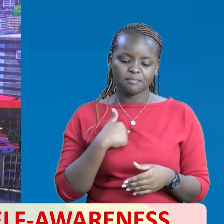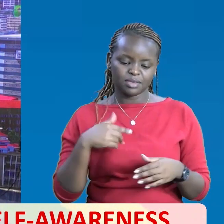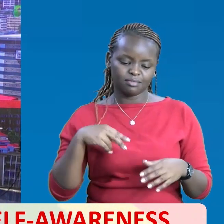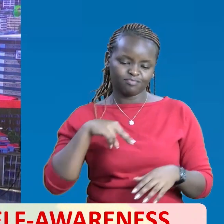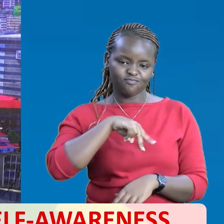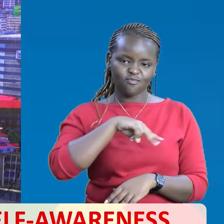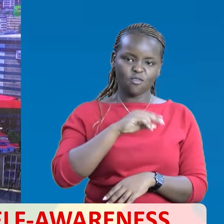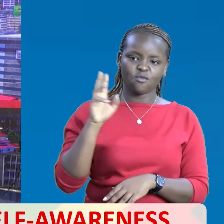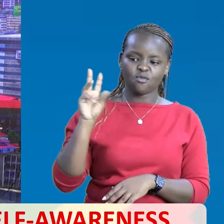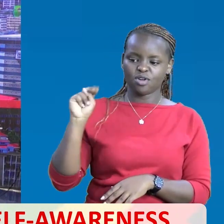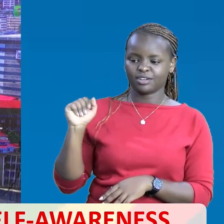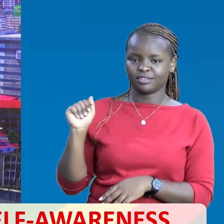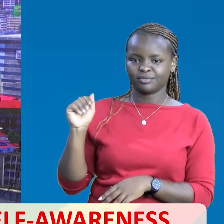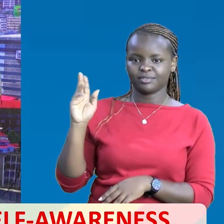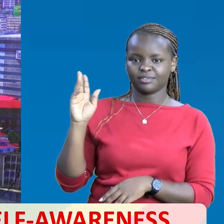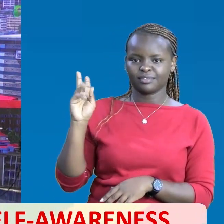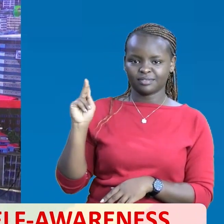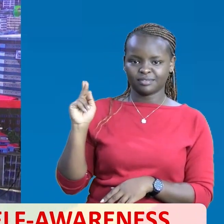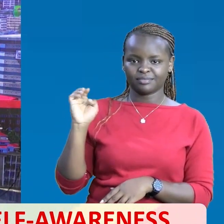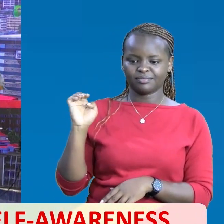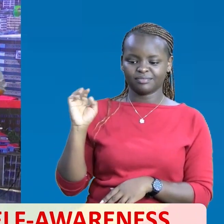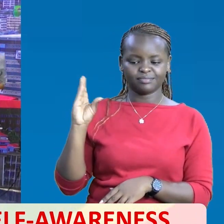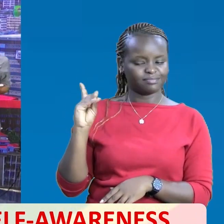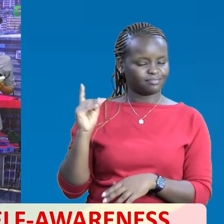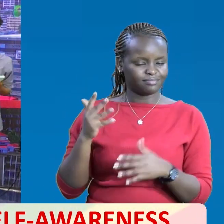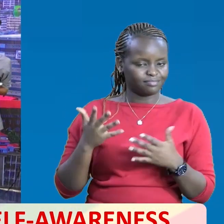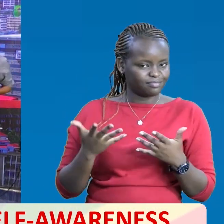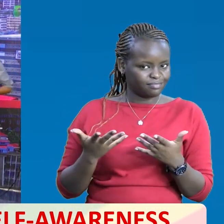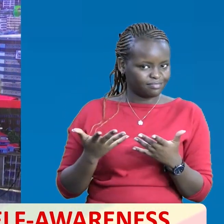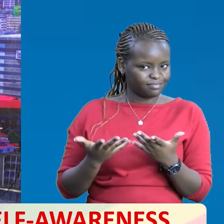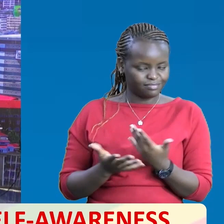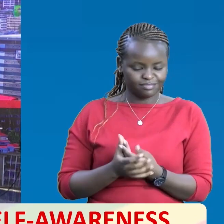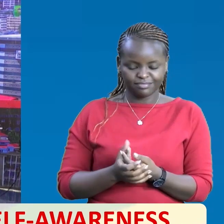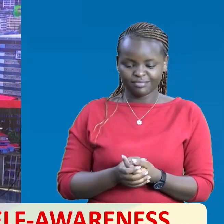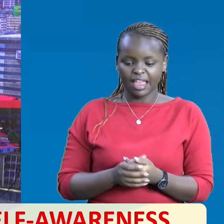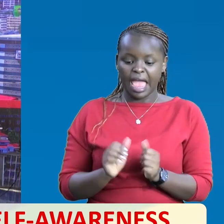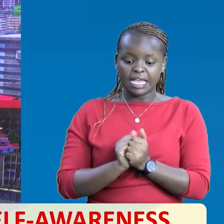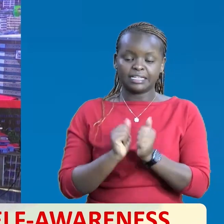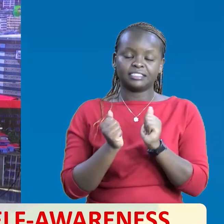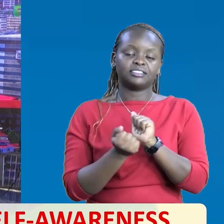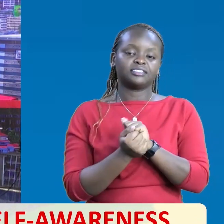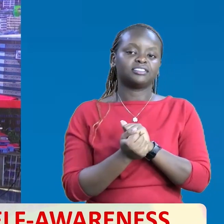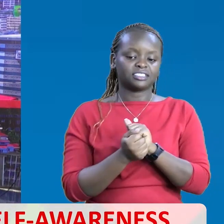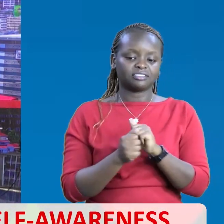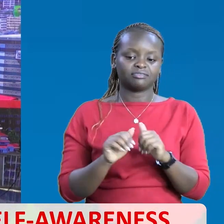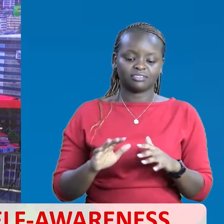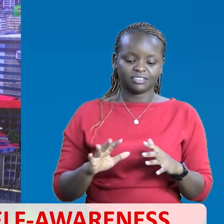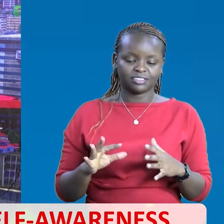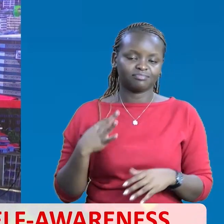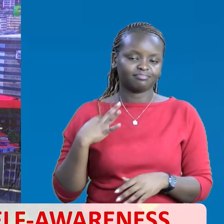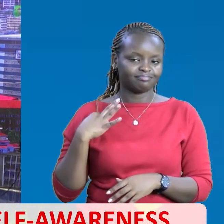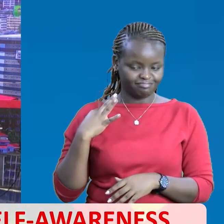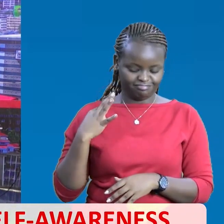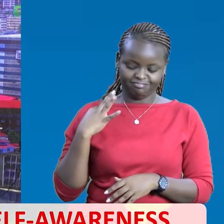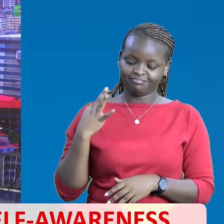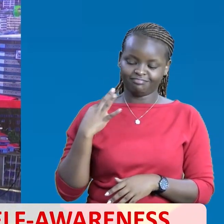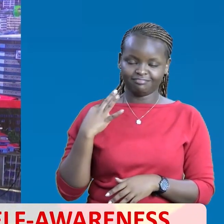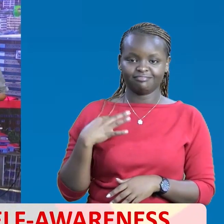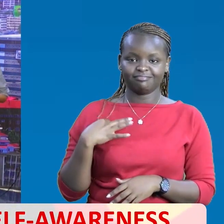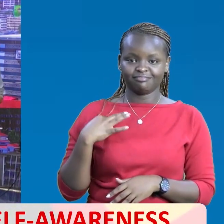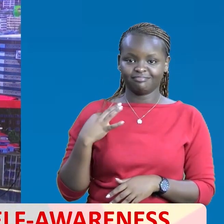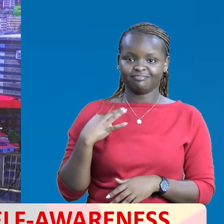kumotivate hiyo ndio ukiambiwa bana change your look kesho ukiniambia hivyo ndasema yenyewe sasa